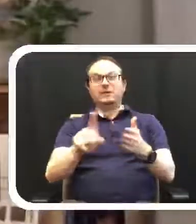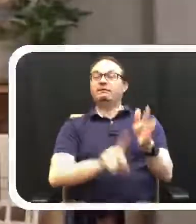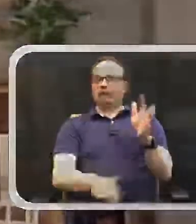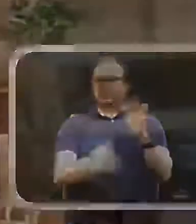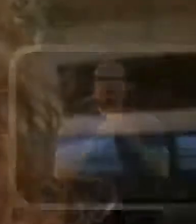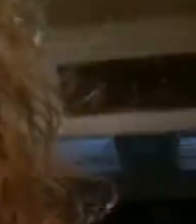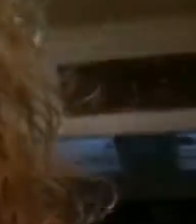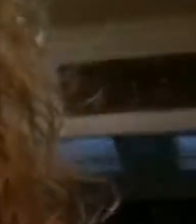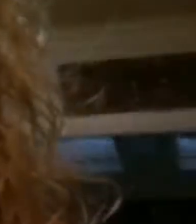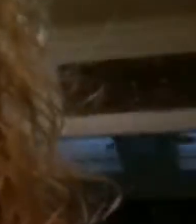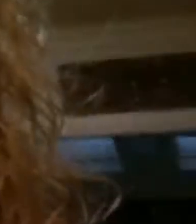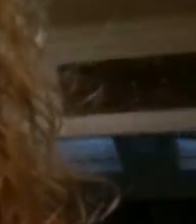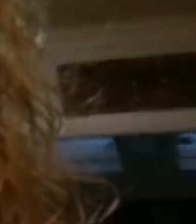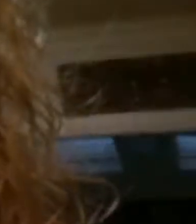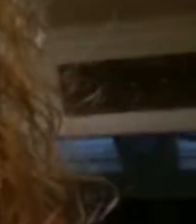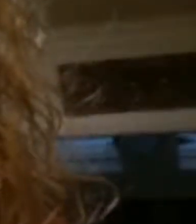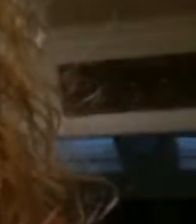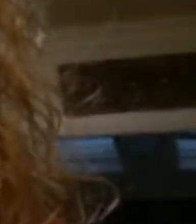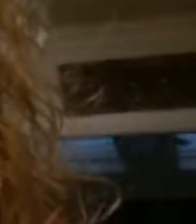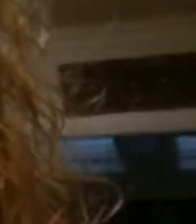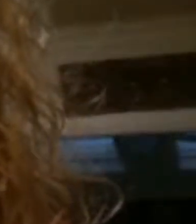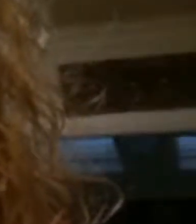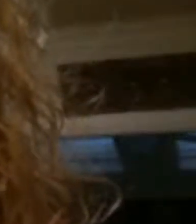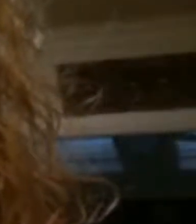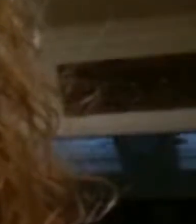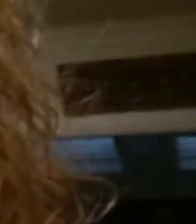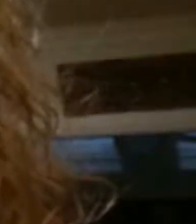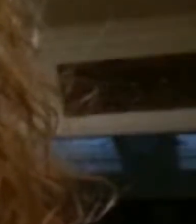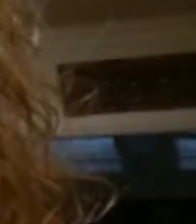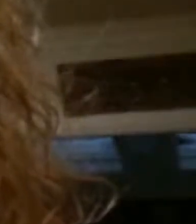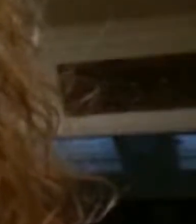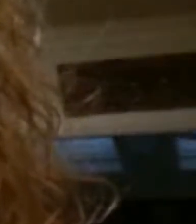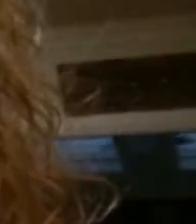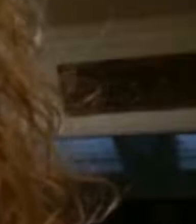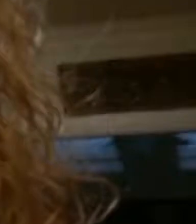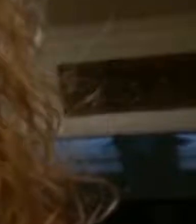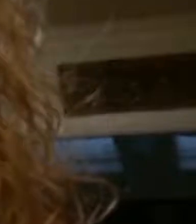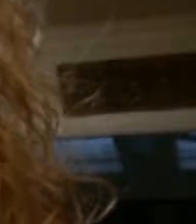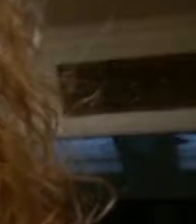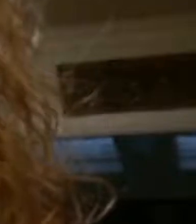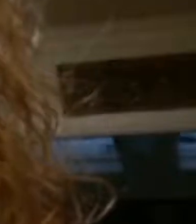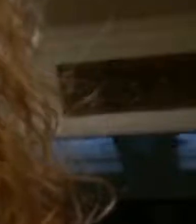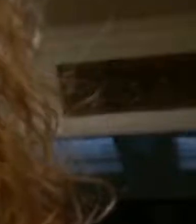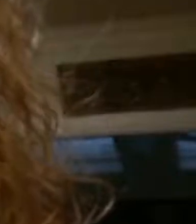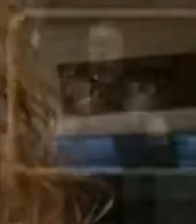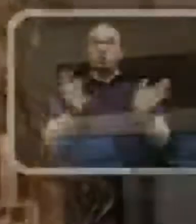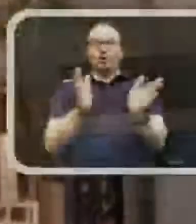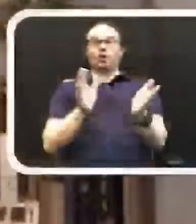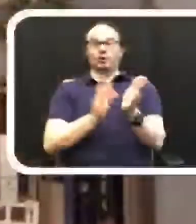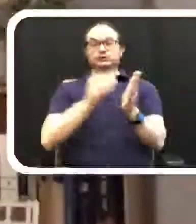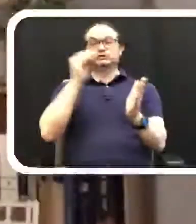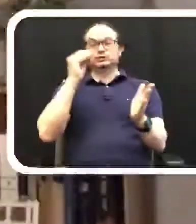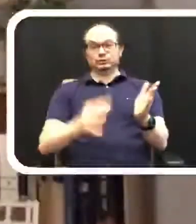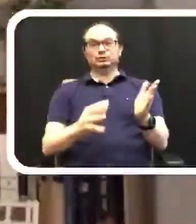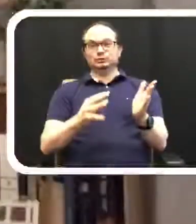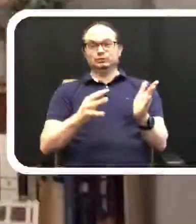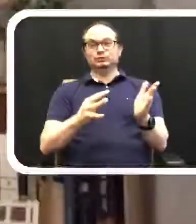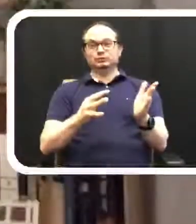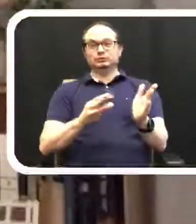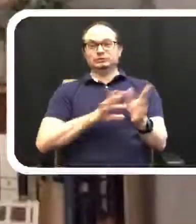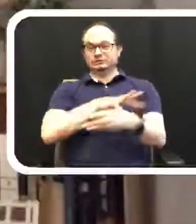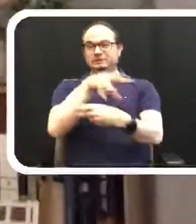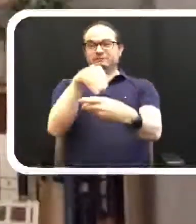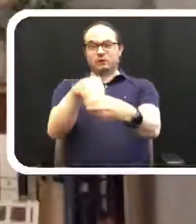for the semester. So it really is a neat place, and I encourage our students to visit us for